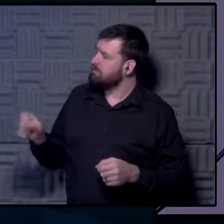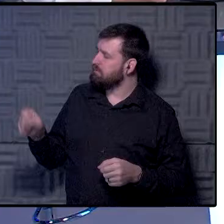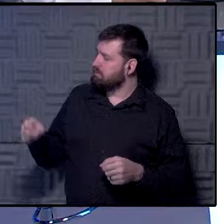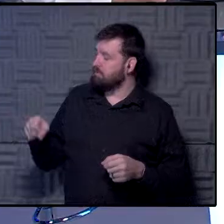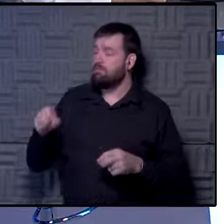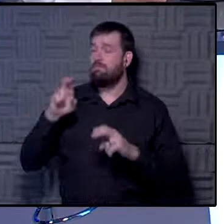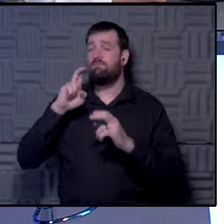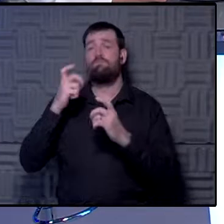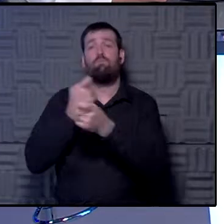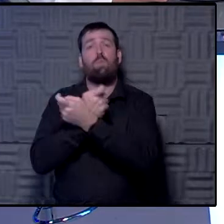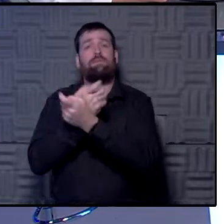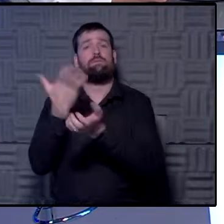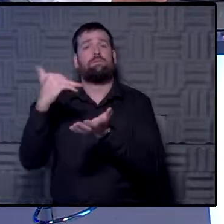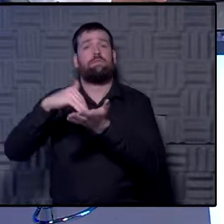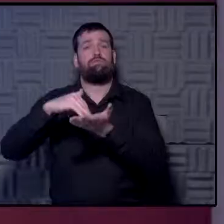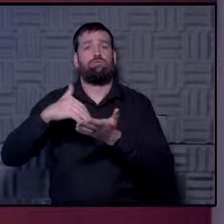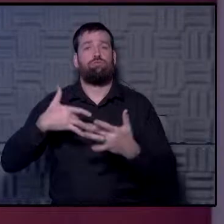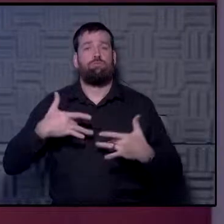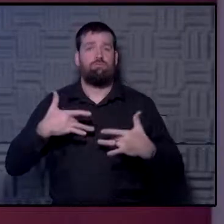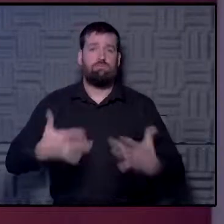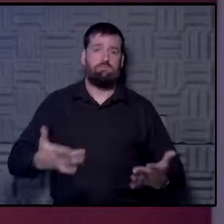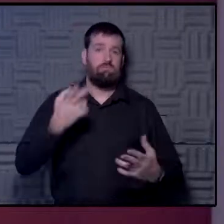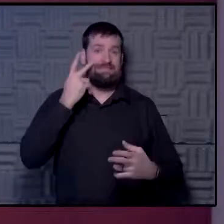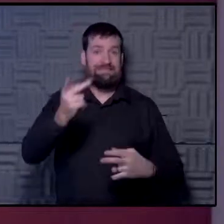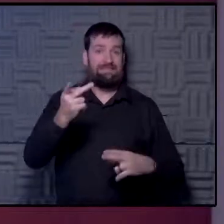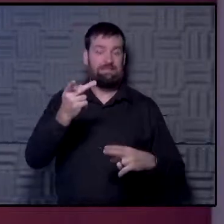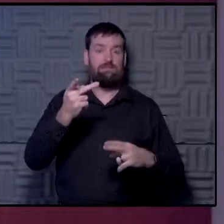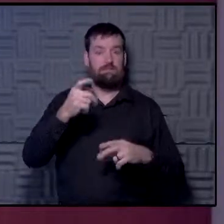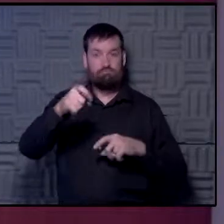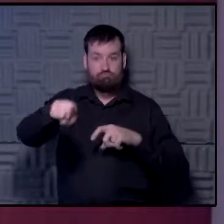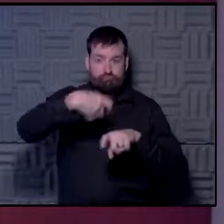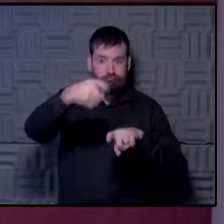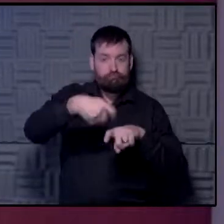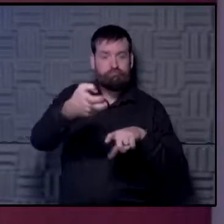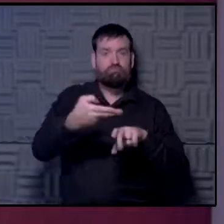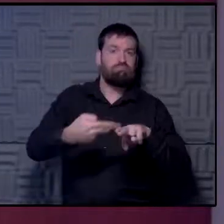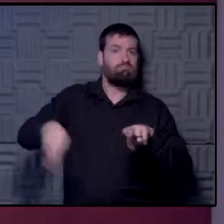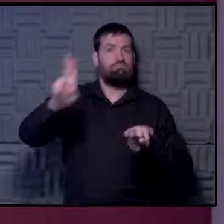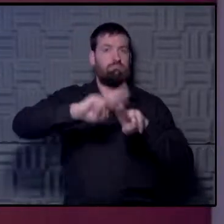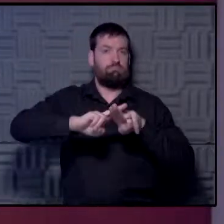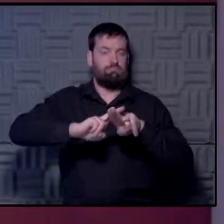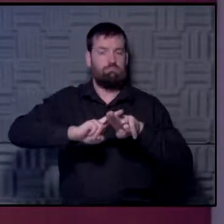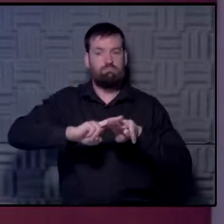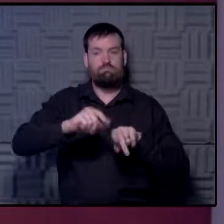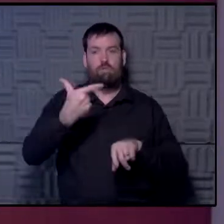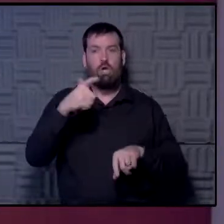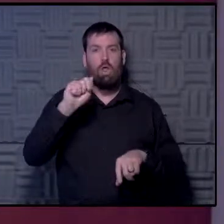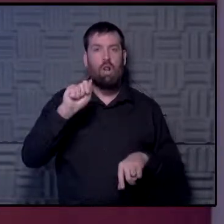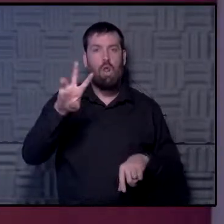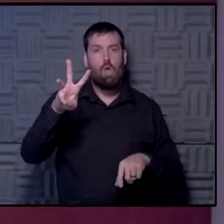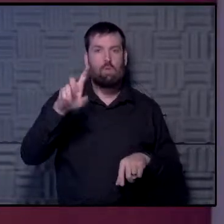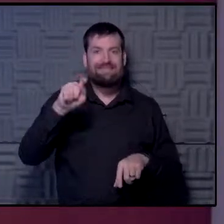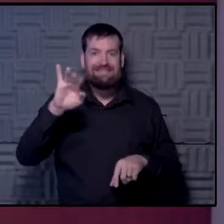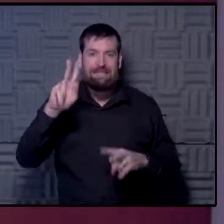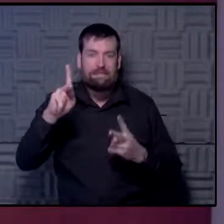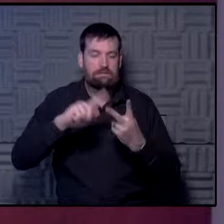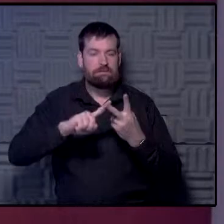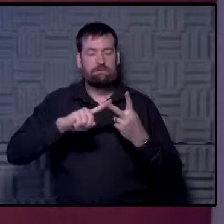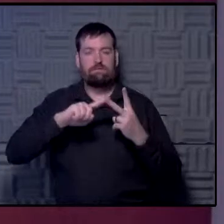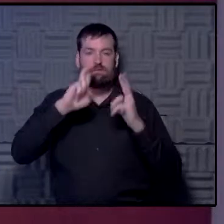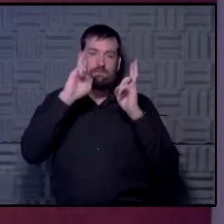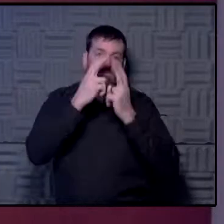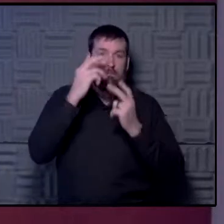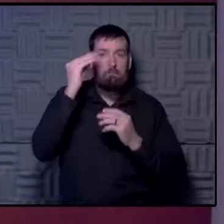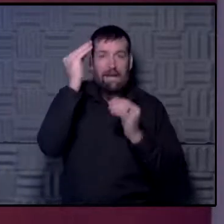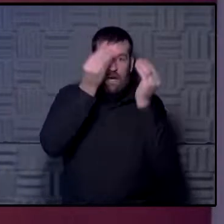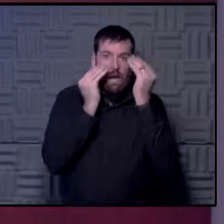the Poison Center, we typically see an increase in calls, excuse me, about glow sticks, Halloween makeup, and